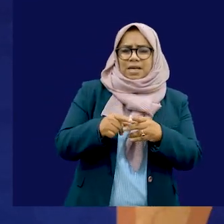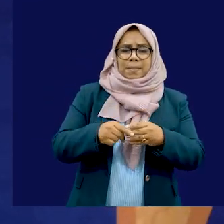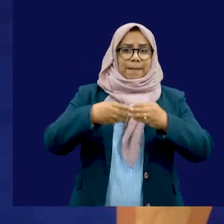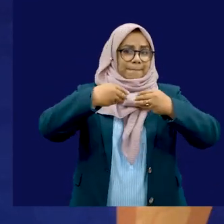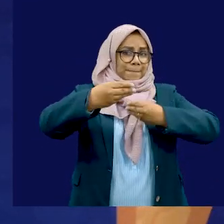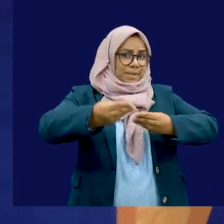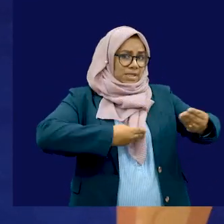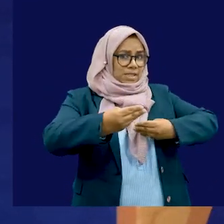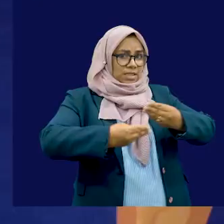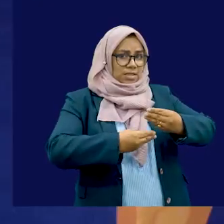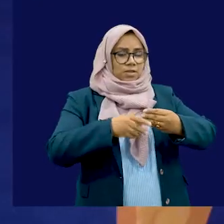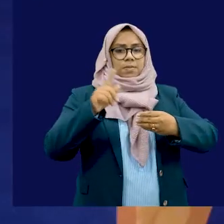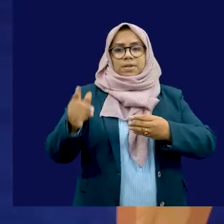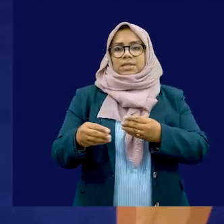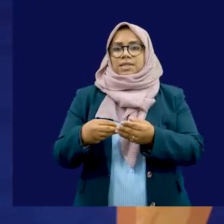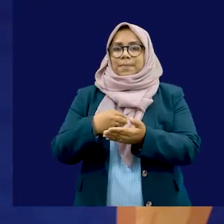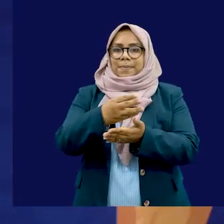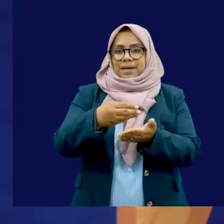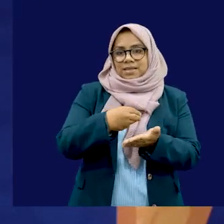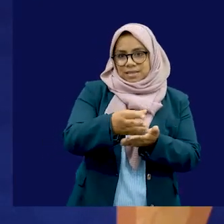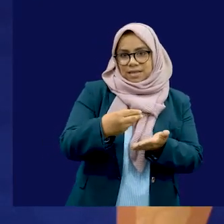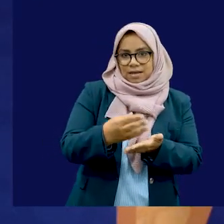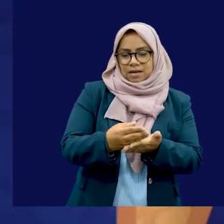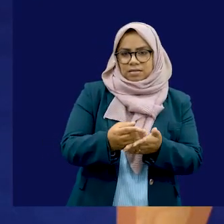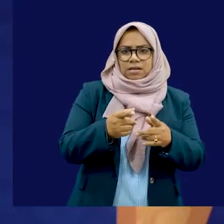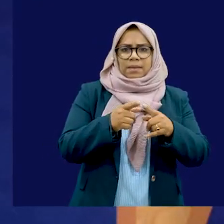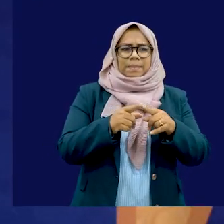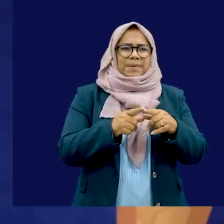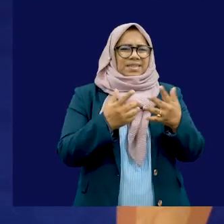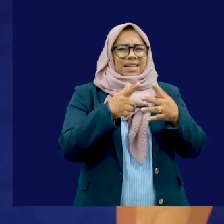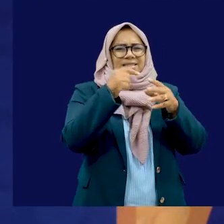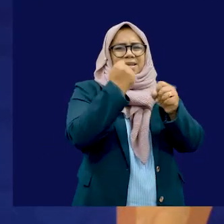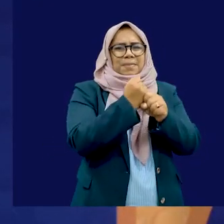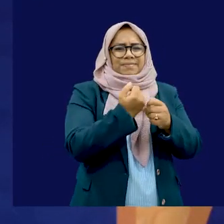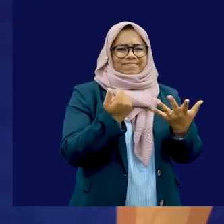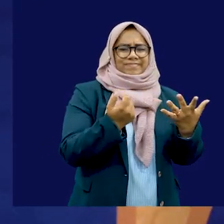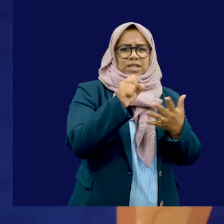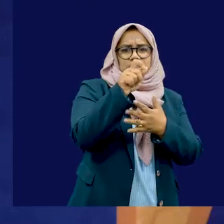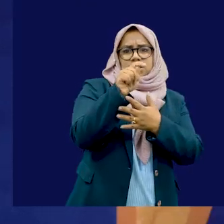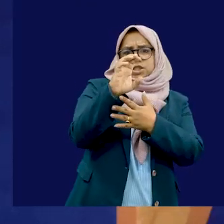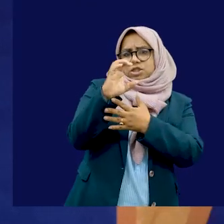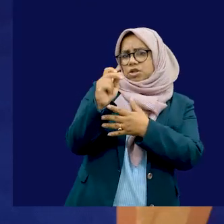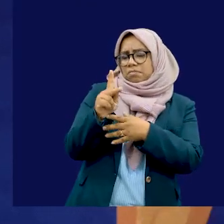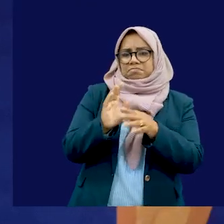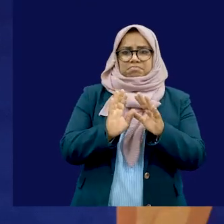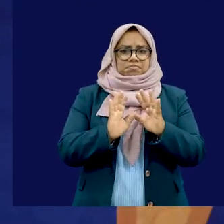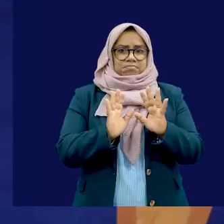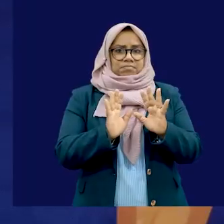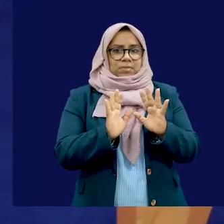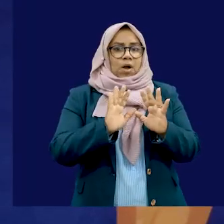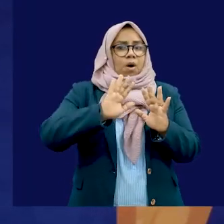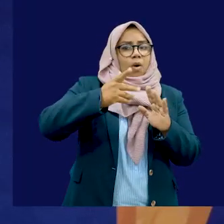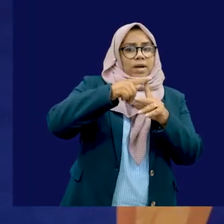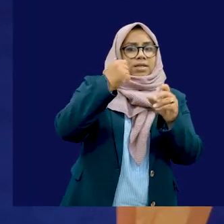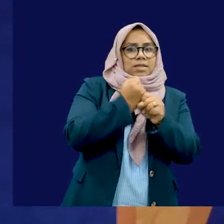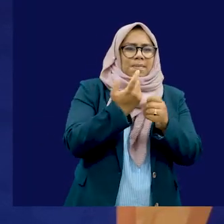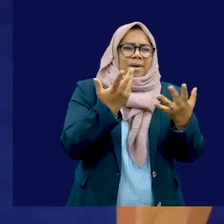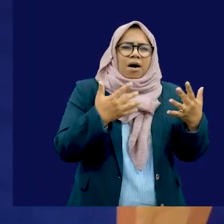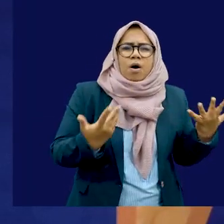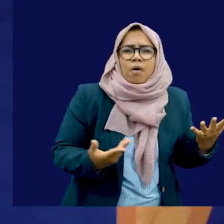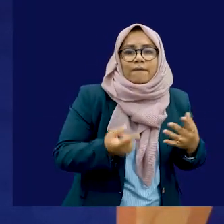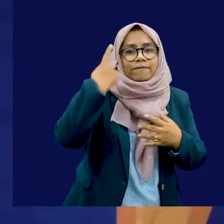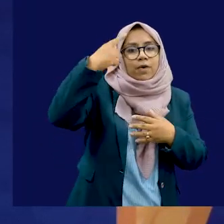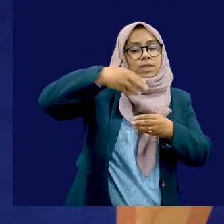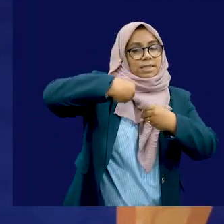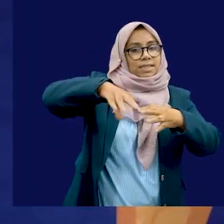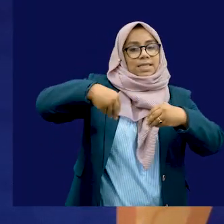pay zakat on the animals, but not under the heading of livestock, but under the heading of commodities for